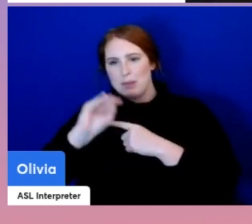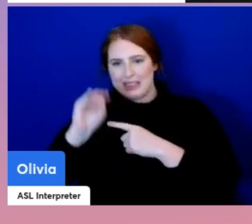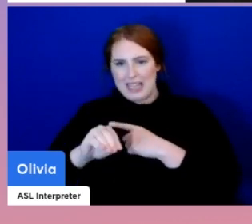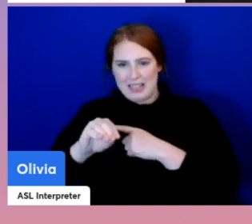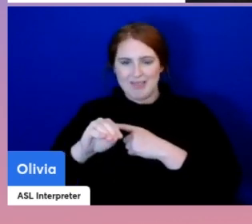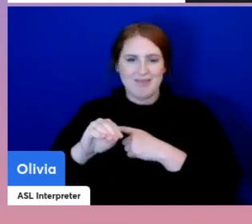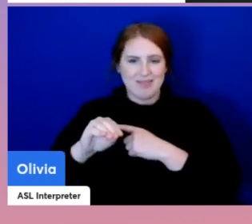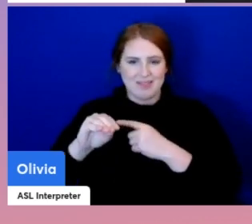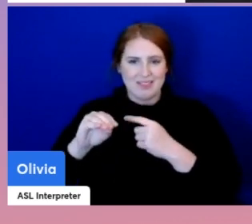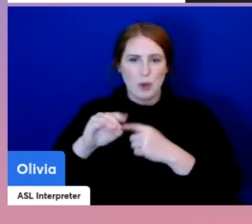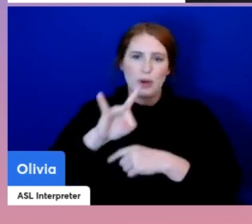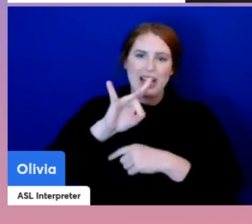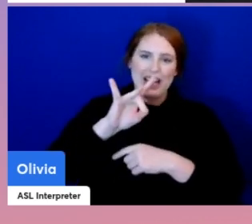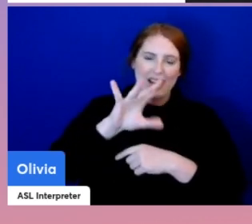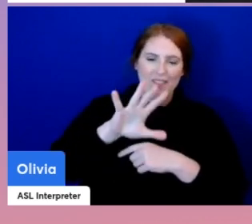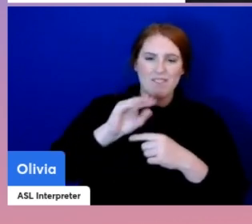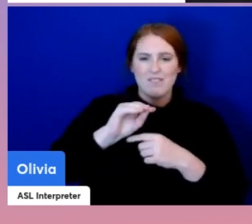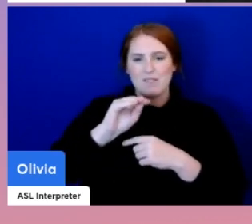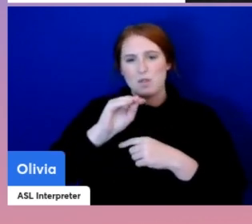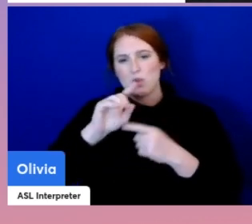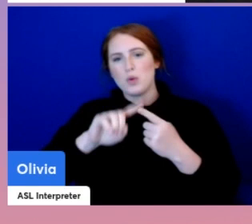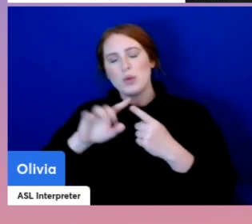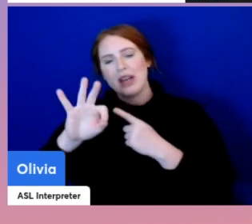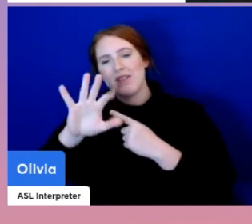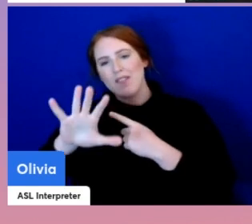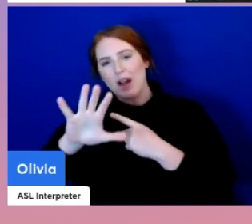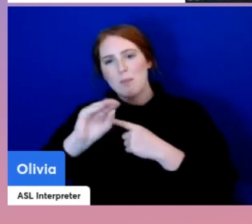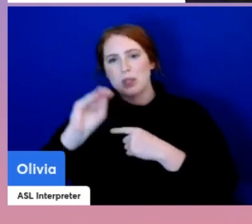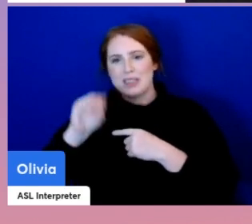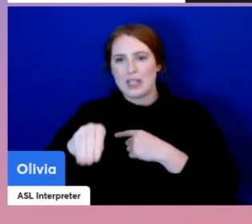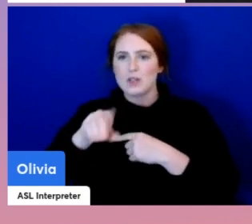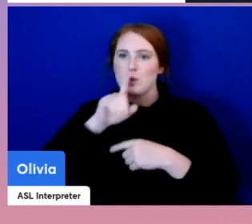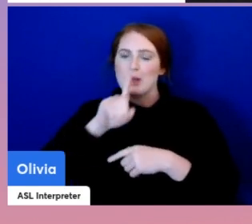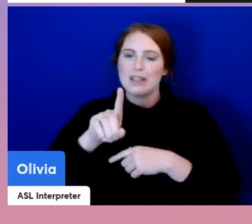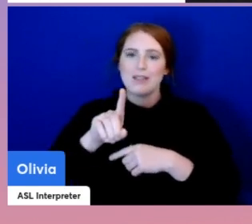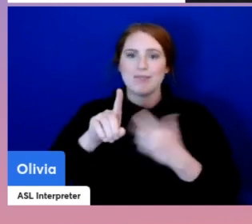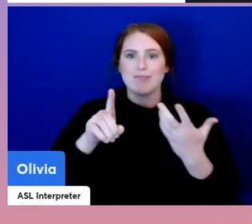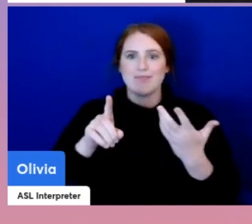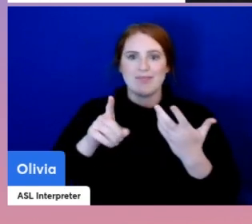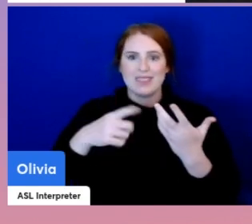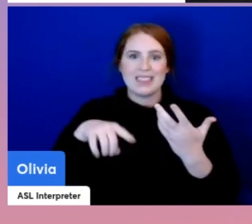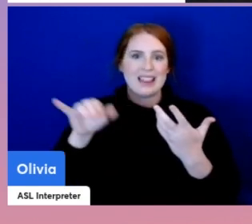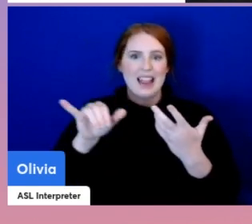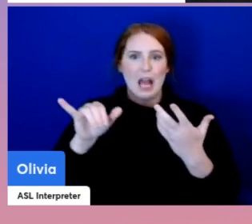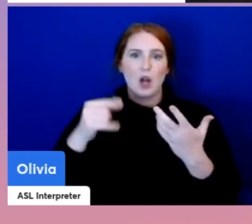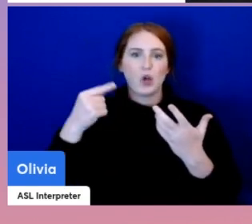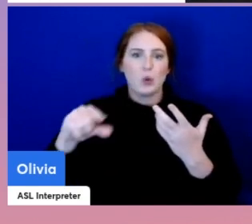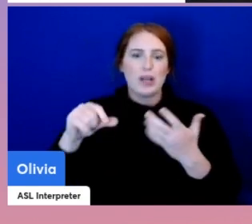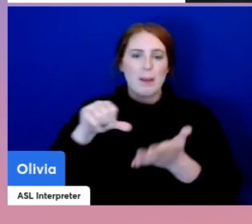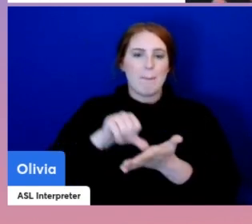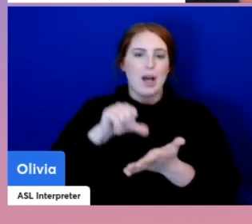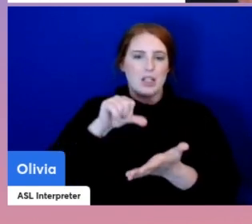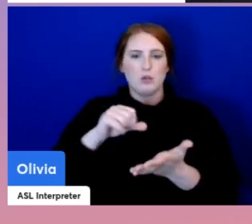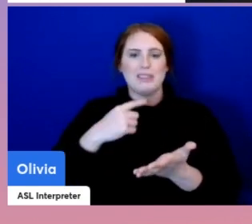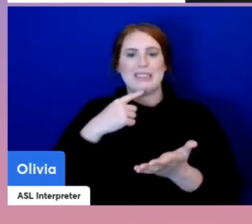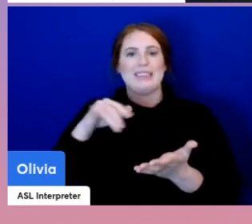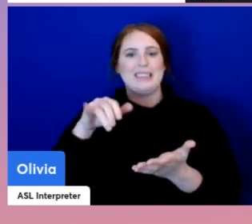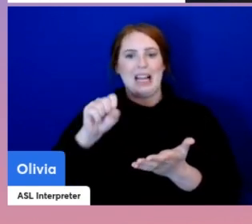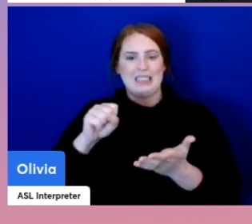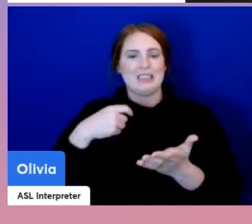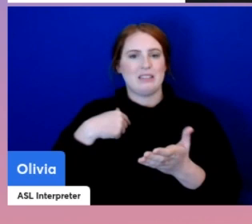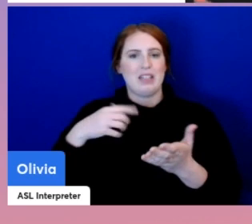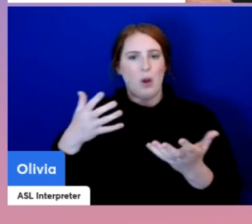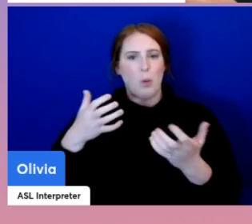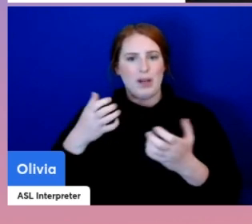to use, essentially giving them a big green button to hit to say, yes, I want to be secure. Given all of this is written in an actual programming language now rather